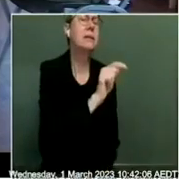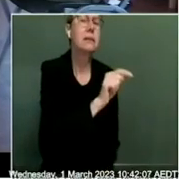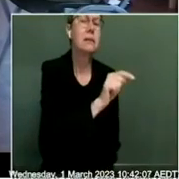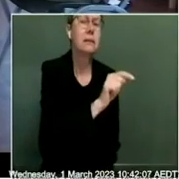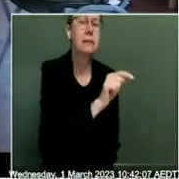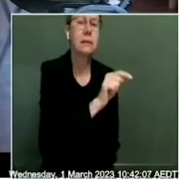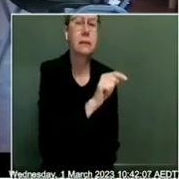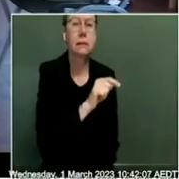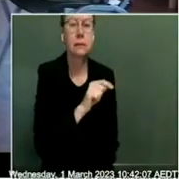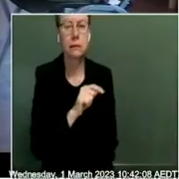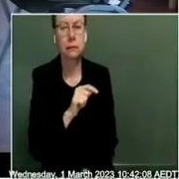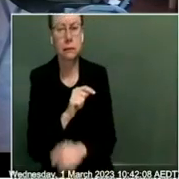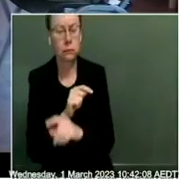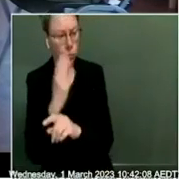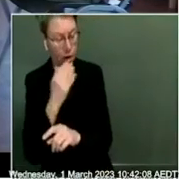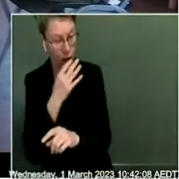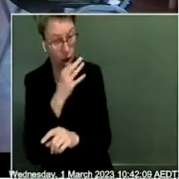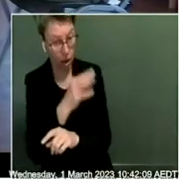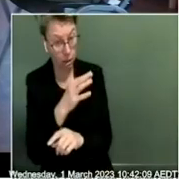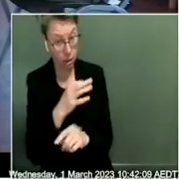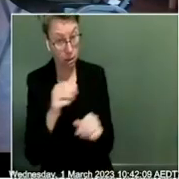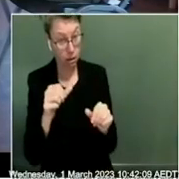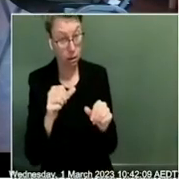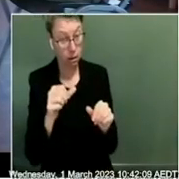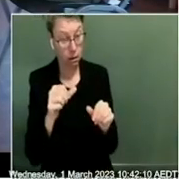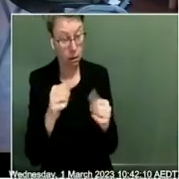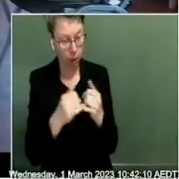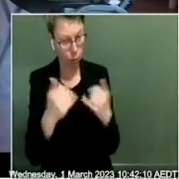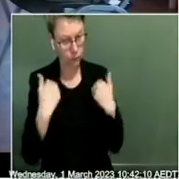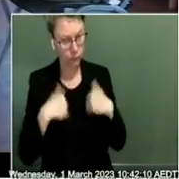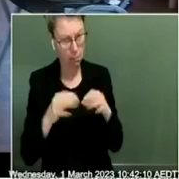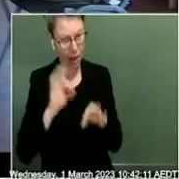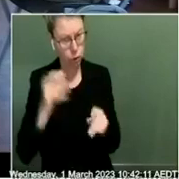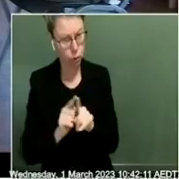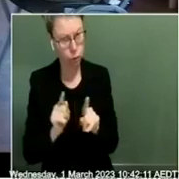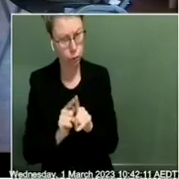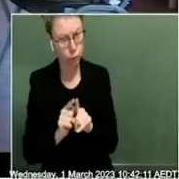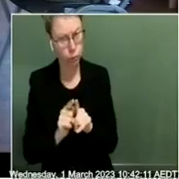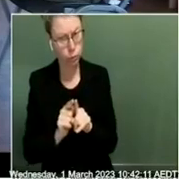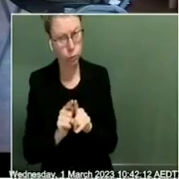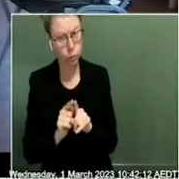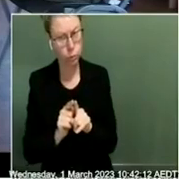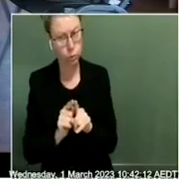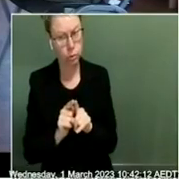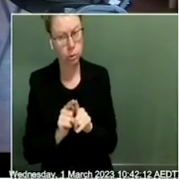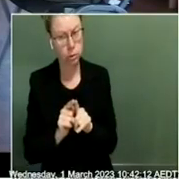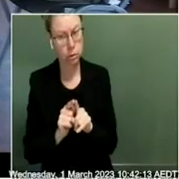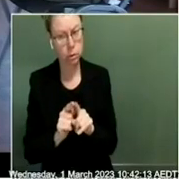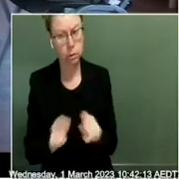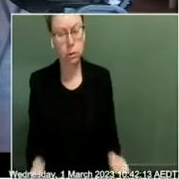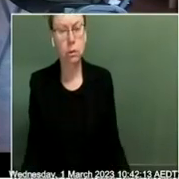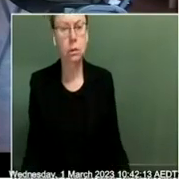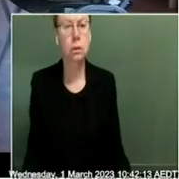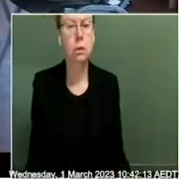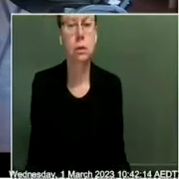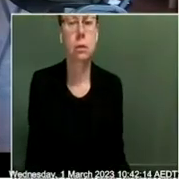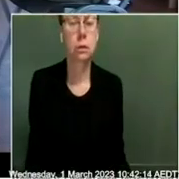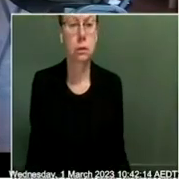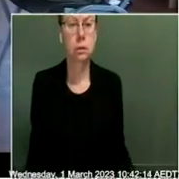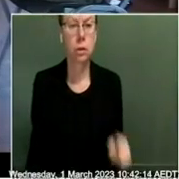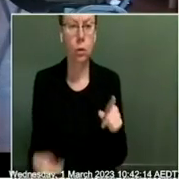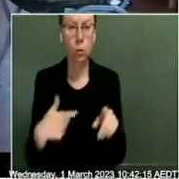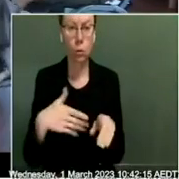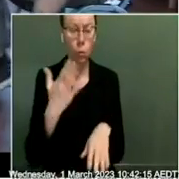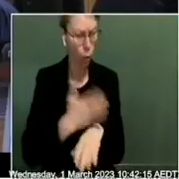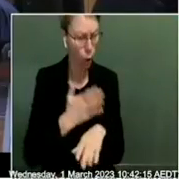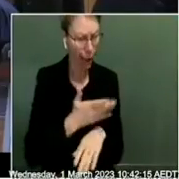Yeah. Mm. How old was he before that? Around that age? Six. Oh, when he went to work? Yeah. He was 13, yeah. Mum said, when that